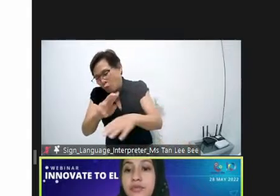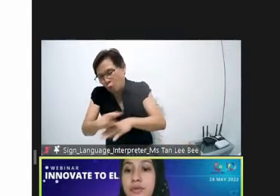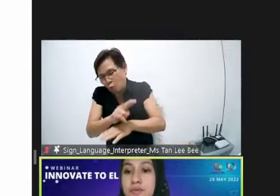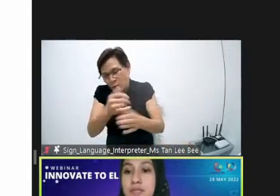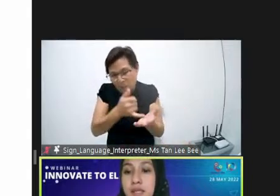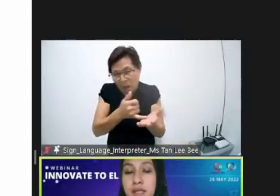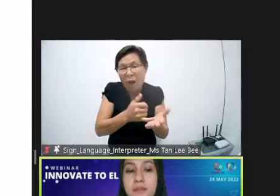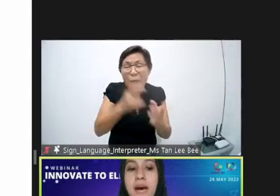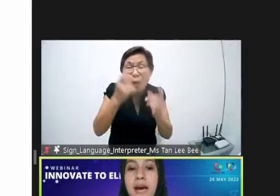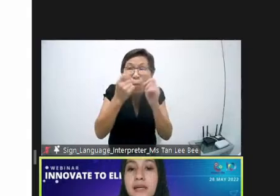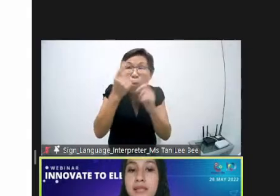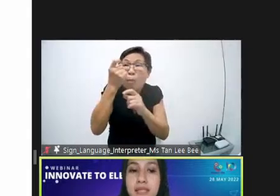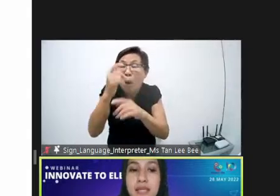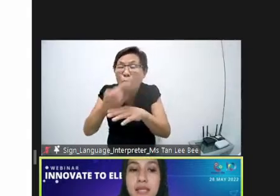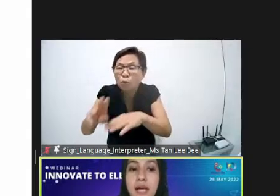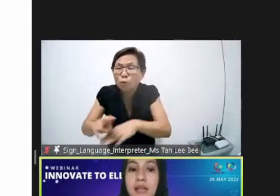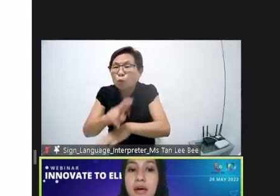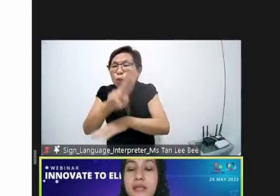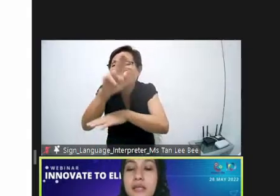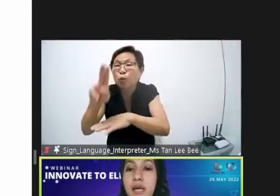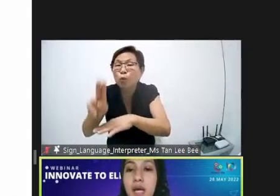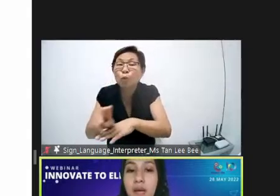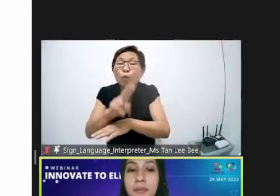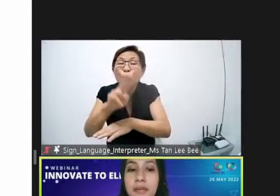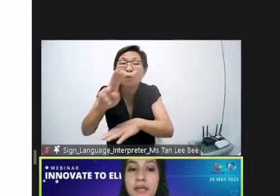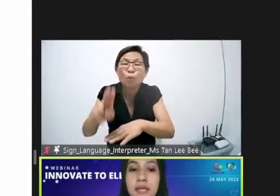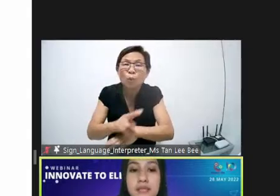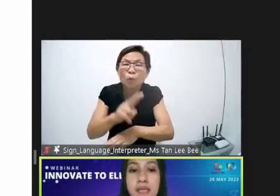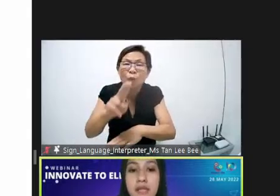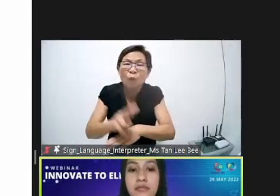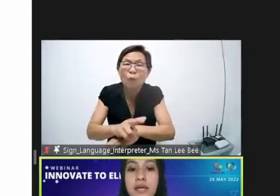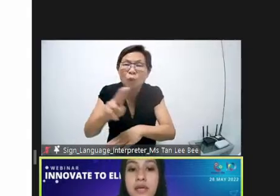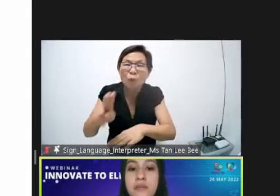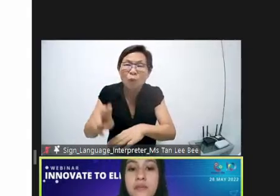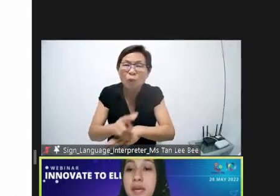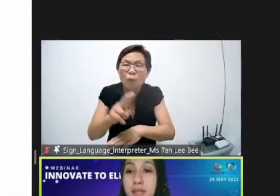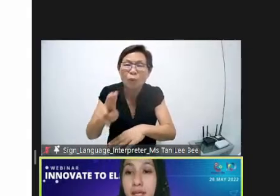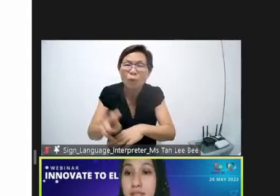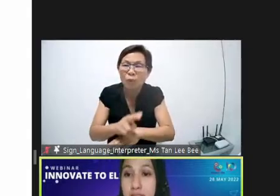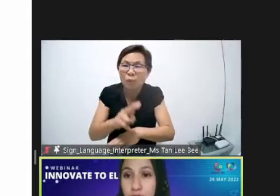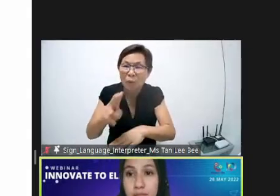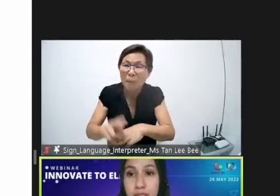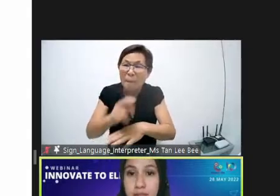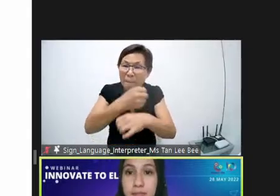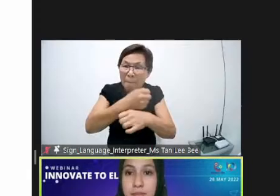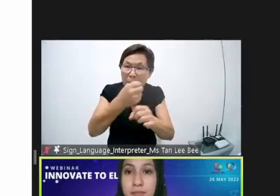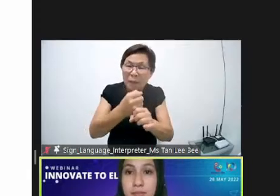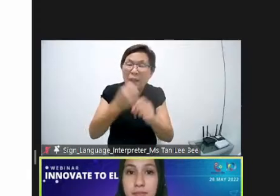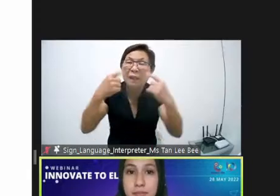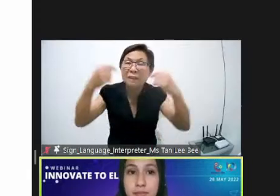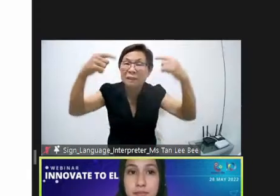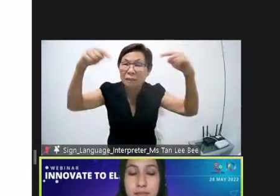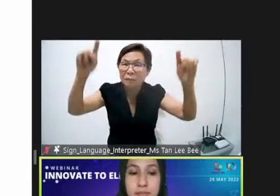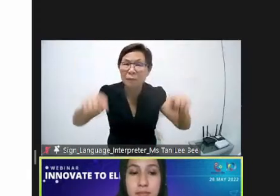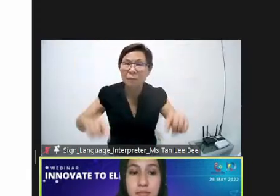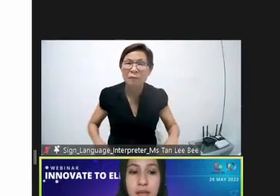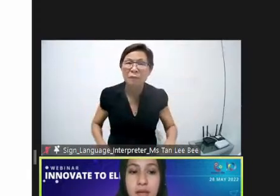of using it by reading a lot, copying itself with making achievement.